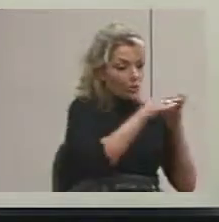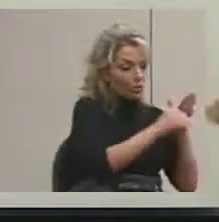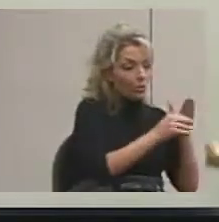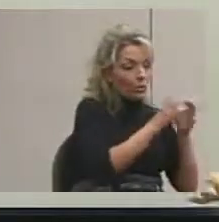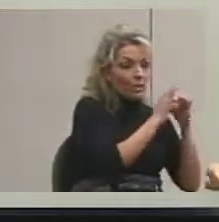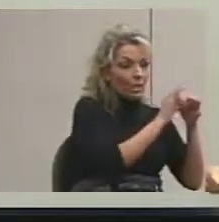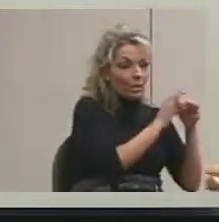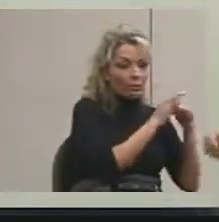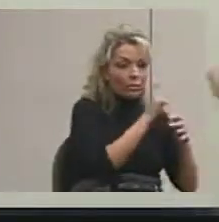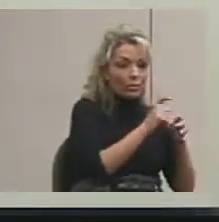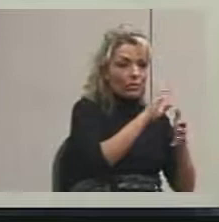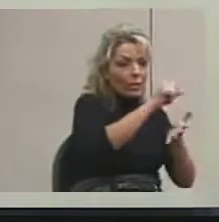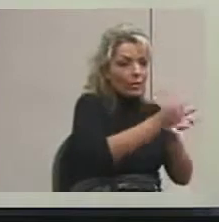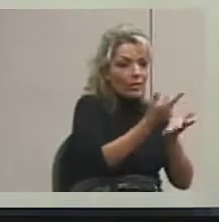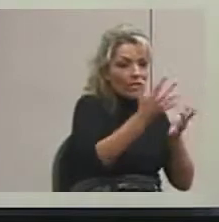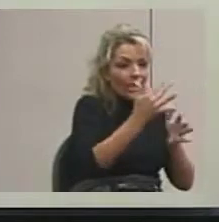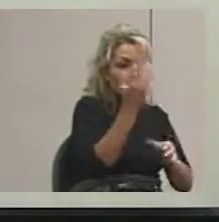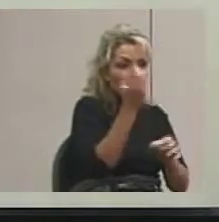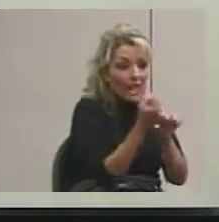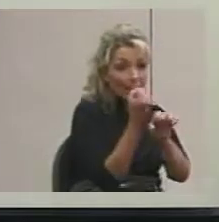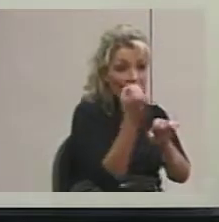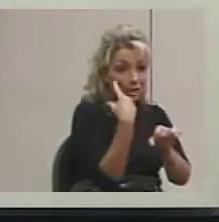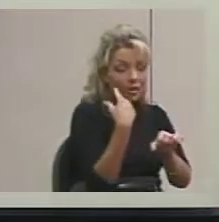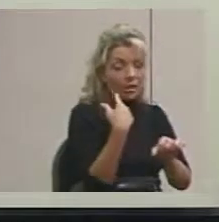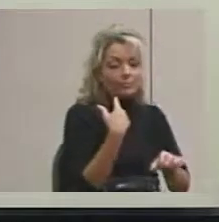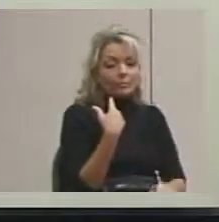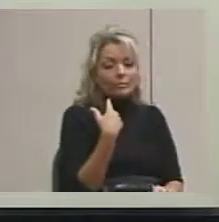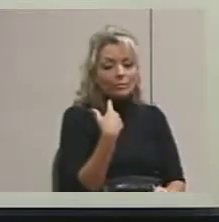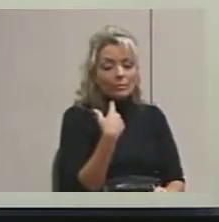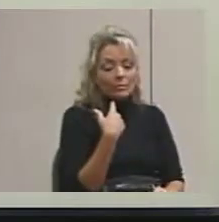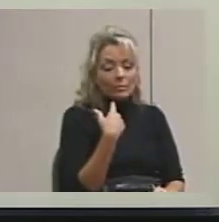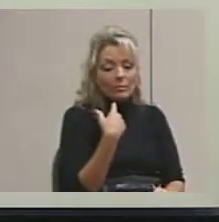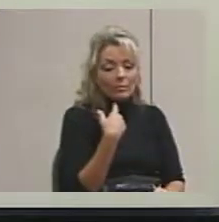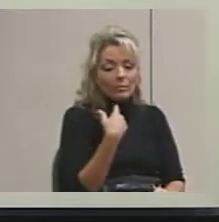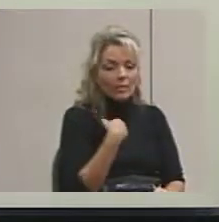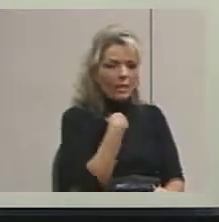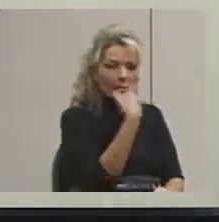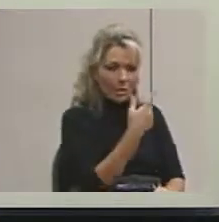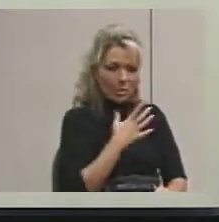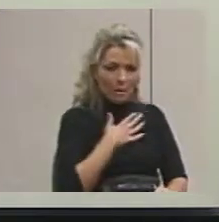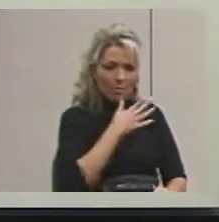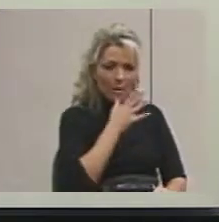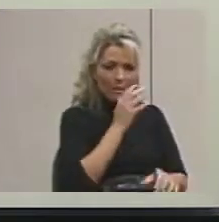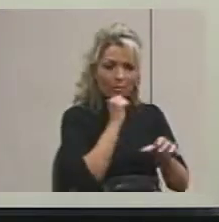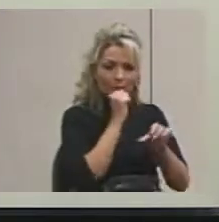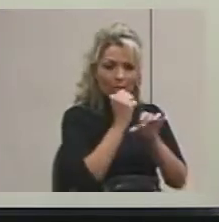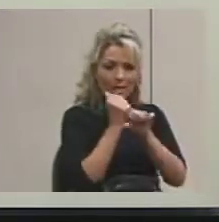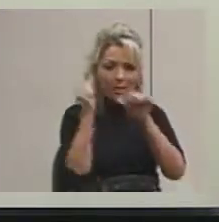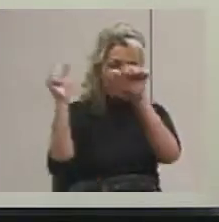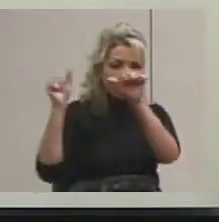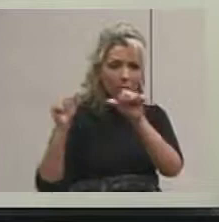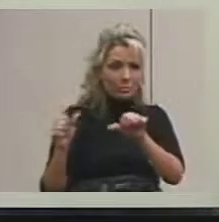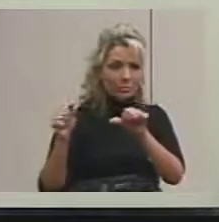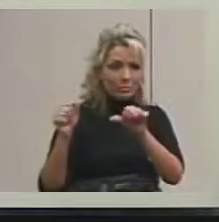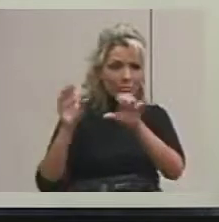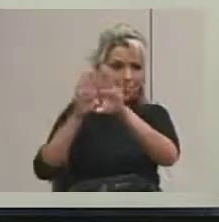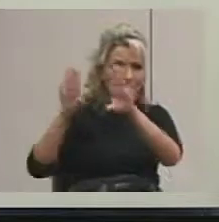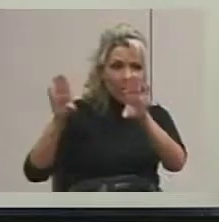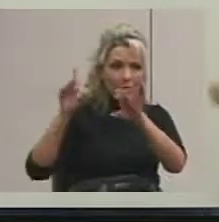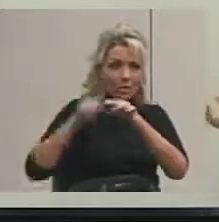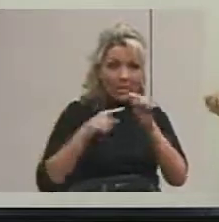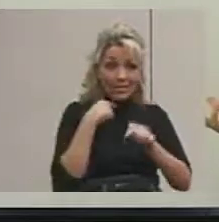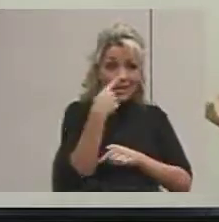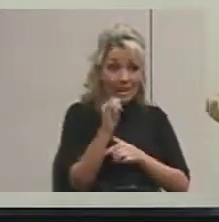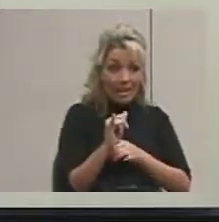You should have been out here last year. Did I come to you and say last night that my mom couldn't get my poster board? You seem to be able to get all